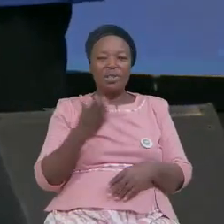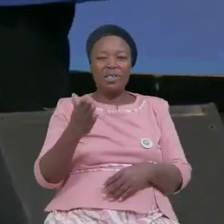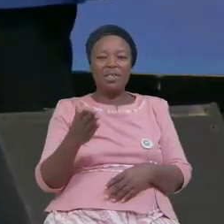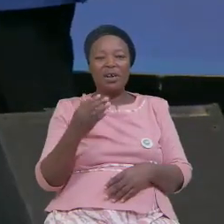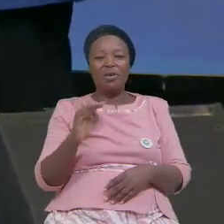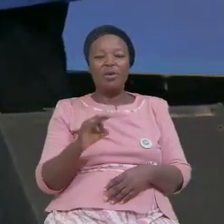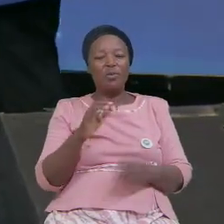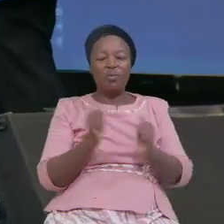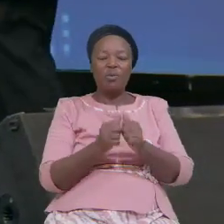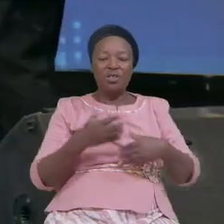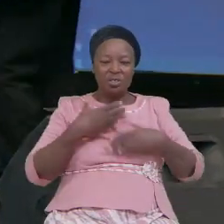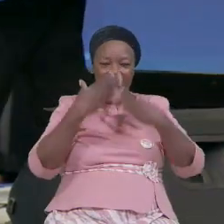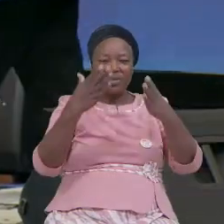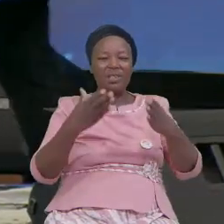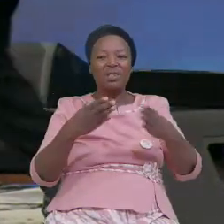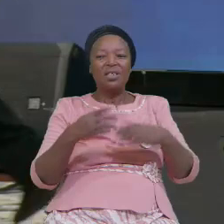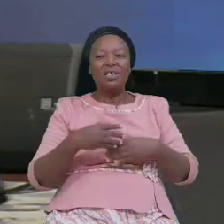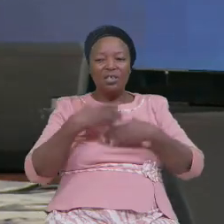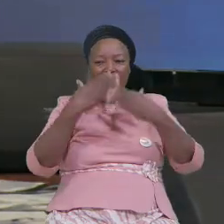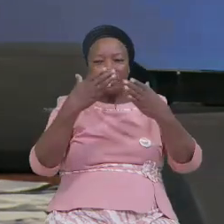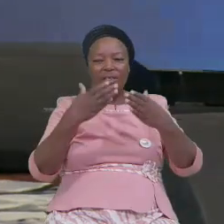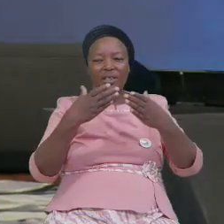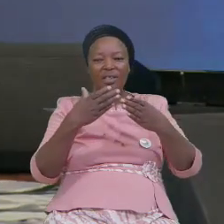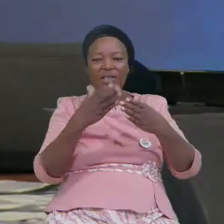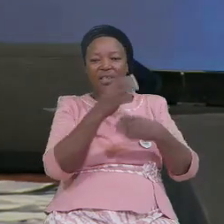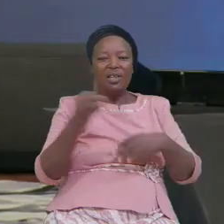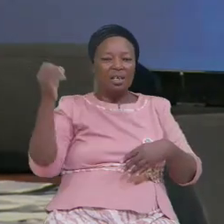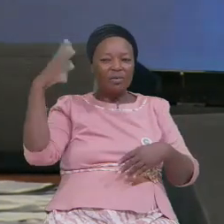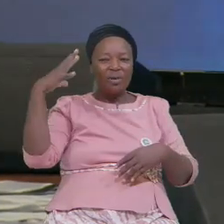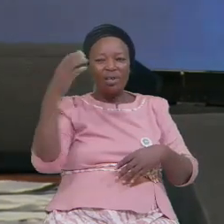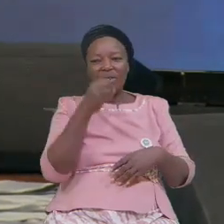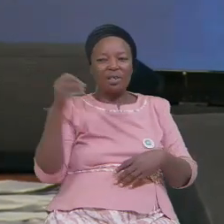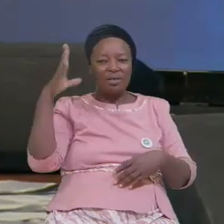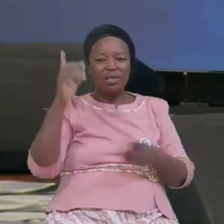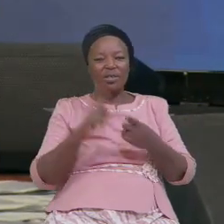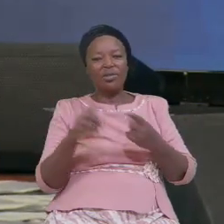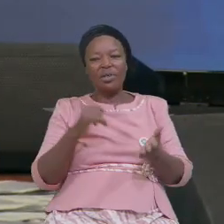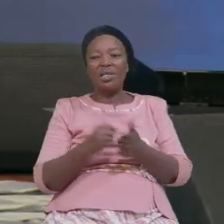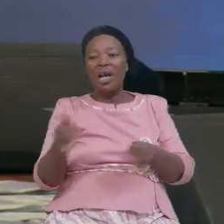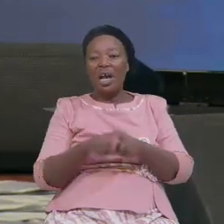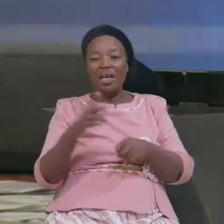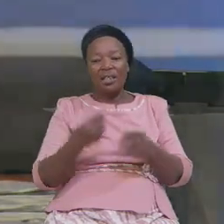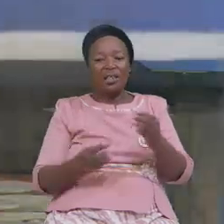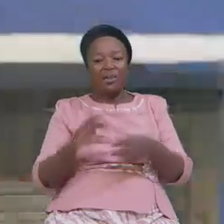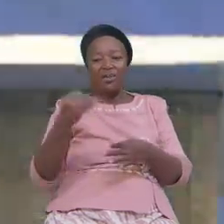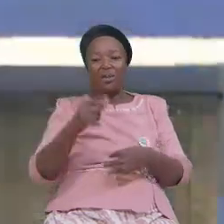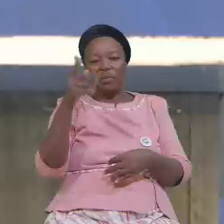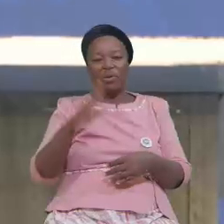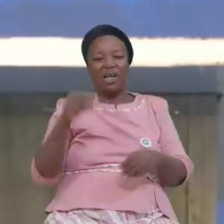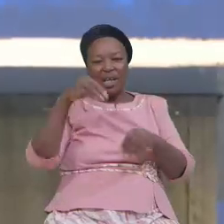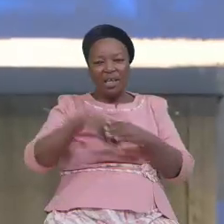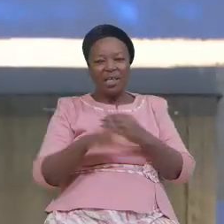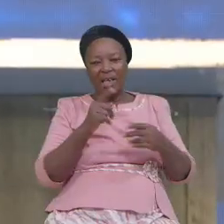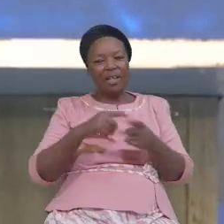crying, grace, grace unto it. As the Spirit of God enters and you listen to the Spirit